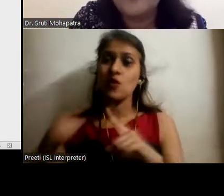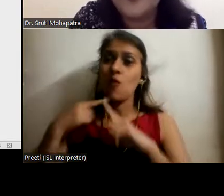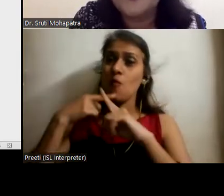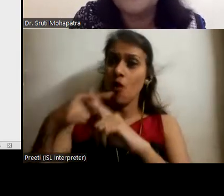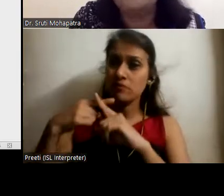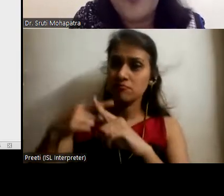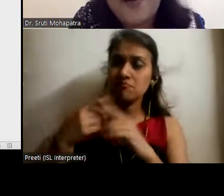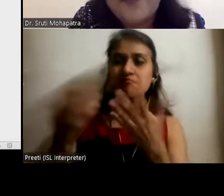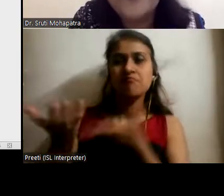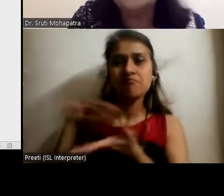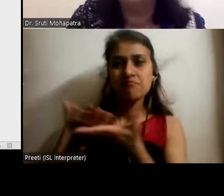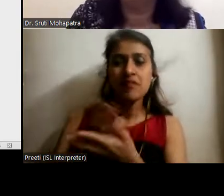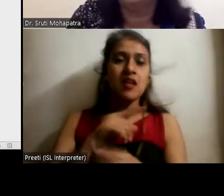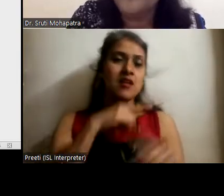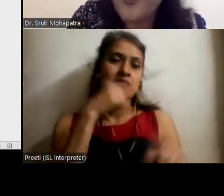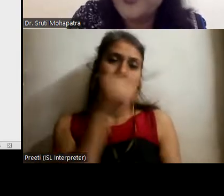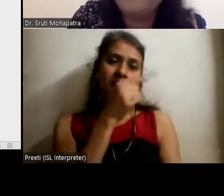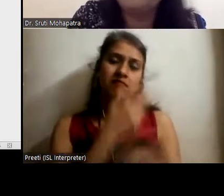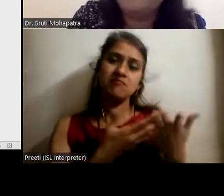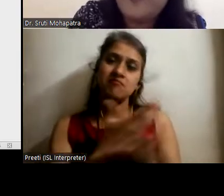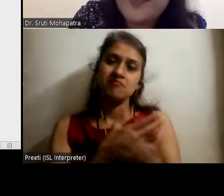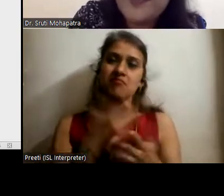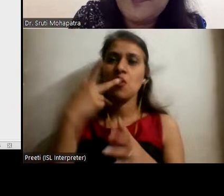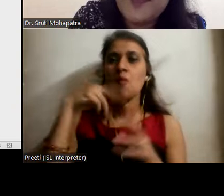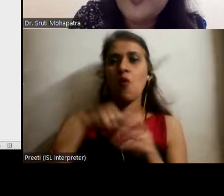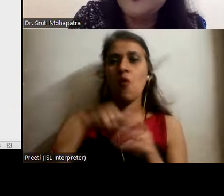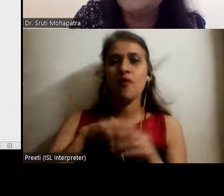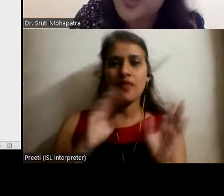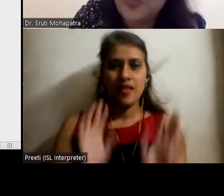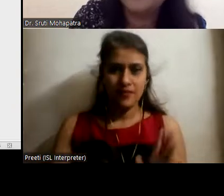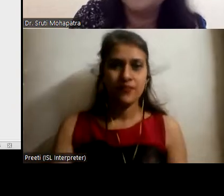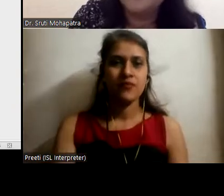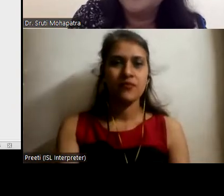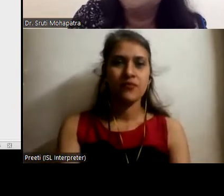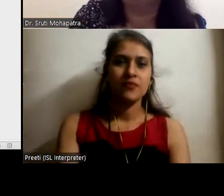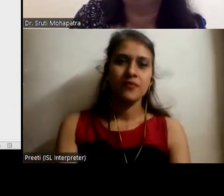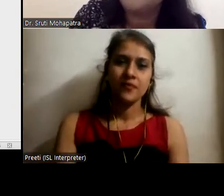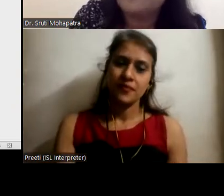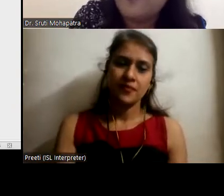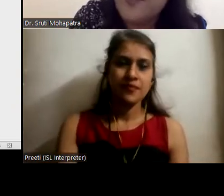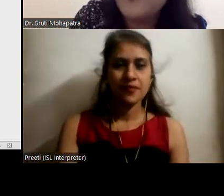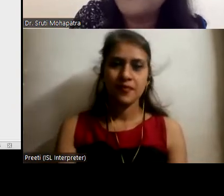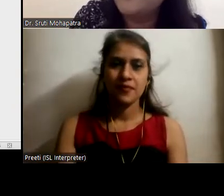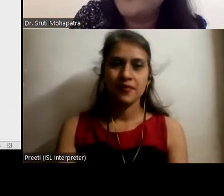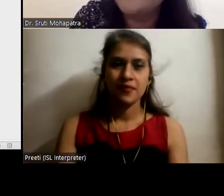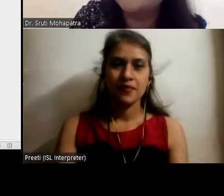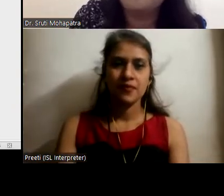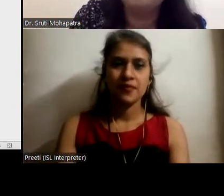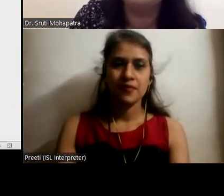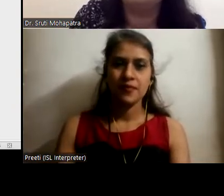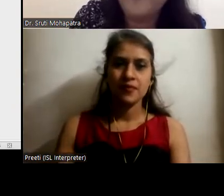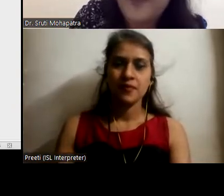negative connotations. And one of the connotations where women with disabilities due to lack of knowledge and